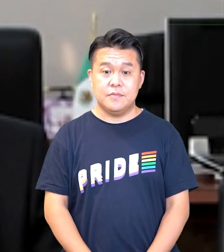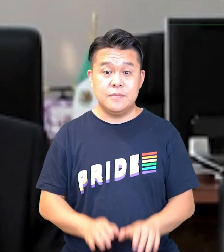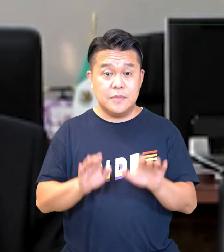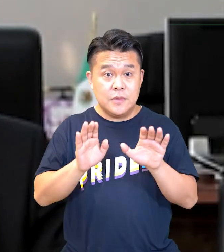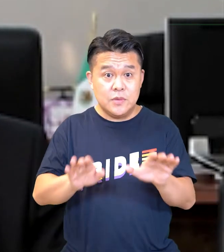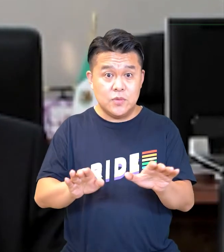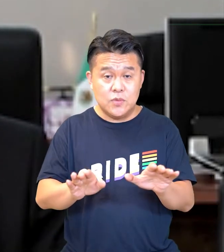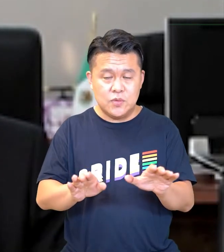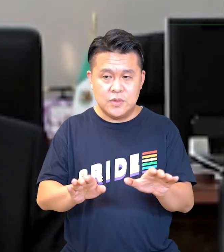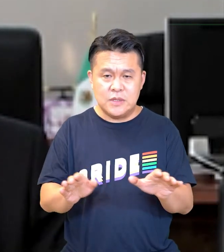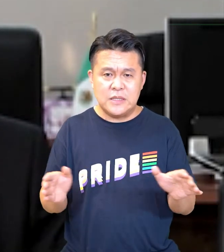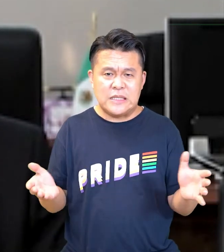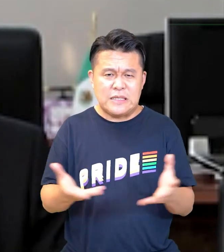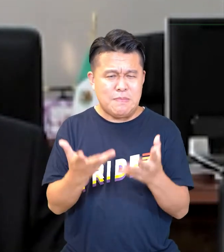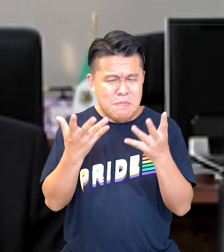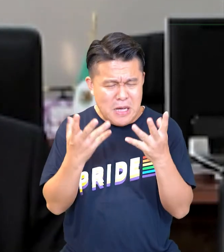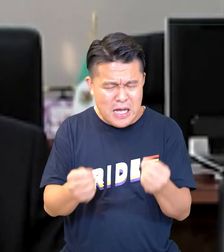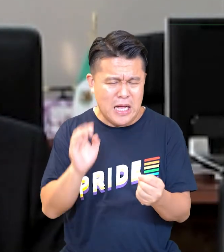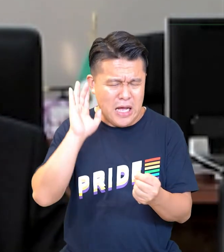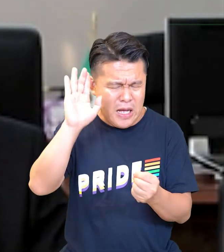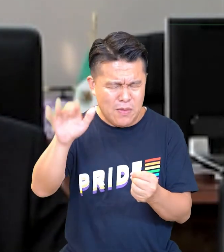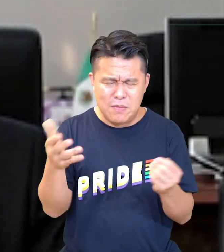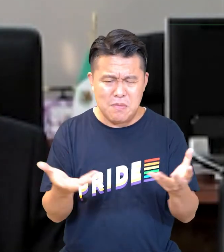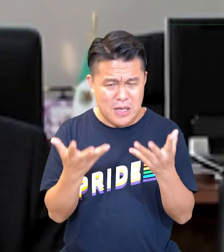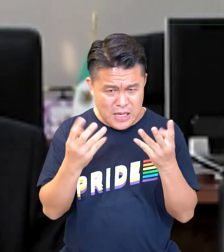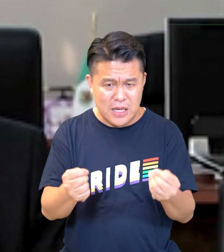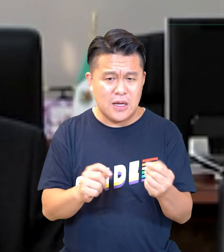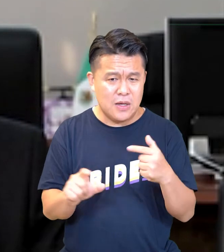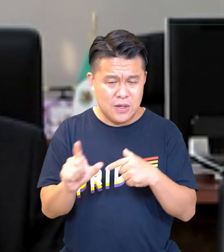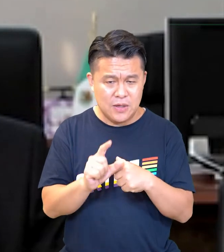There is, of course, still a lot to do.